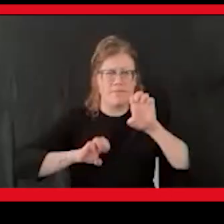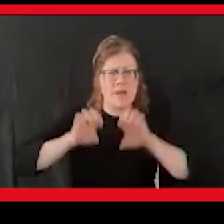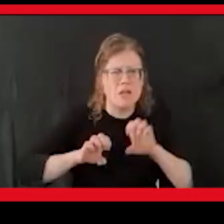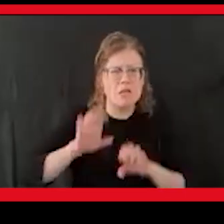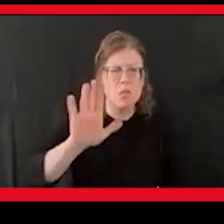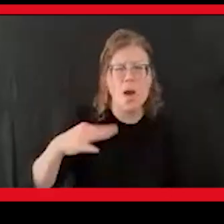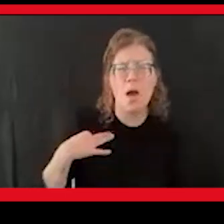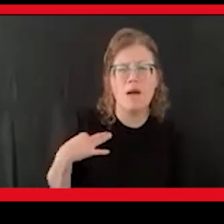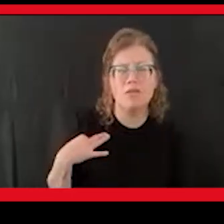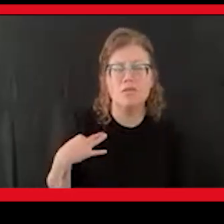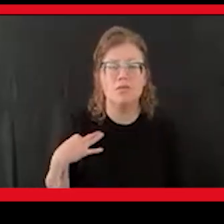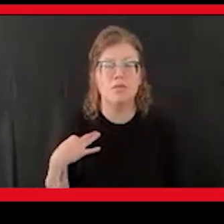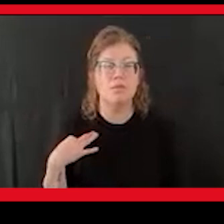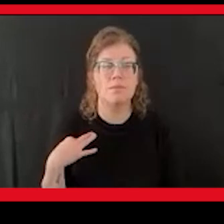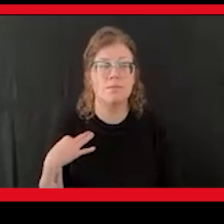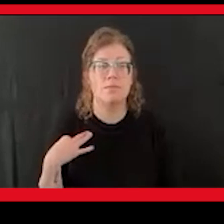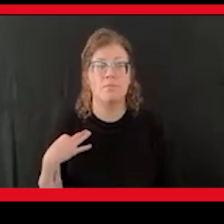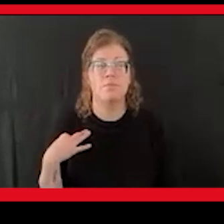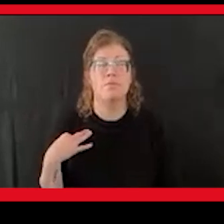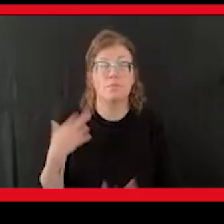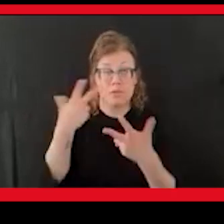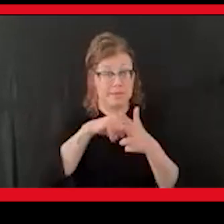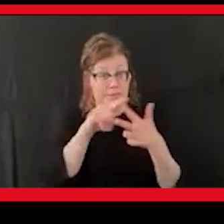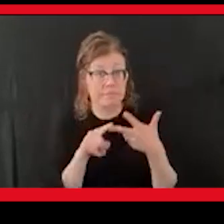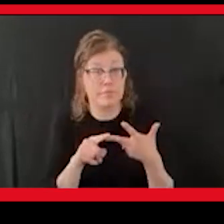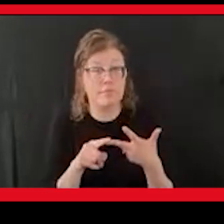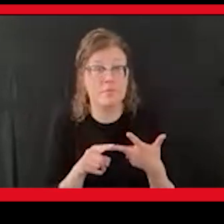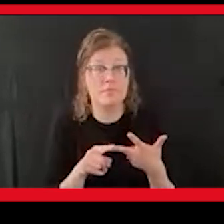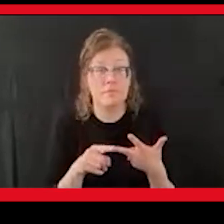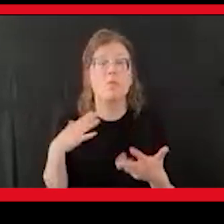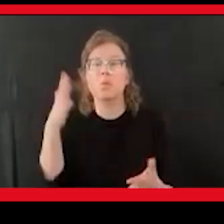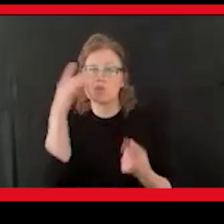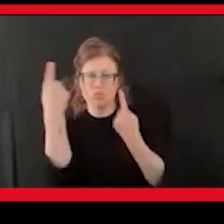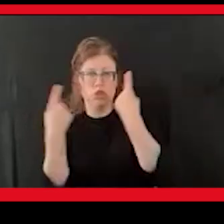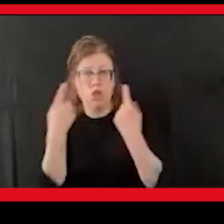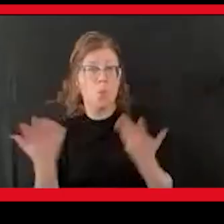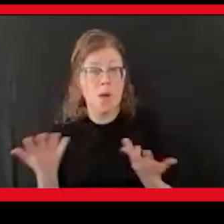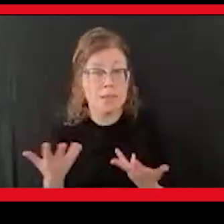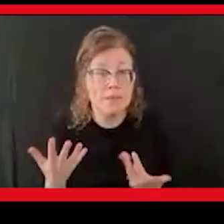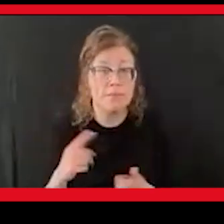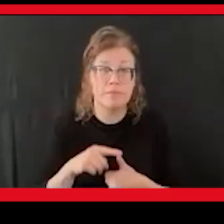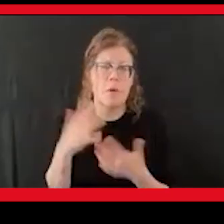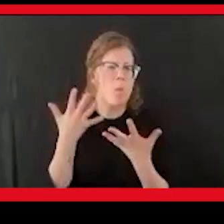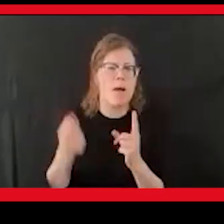3 considerations are artistic impact, community connection, and planning.